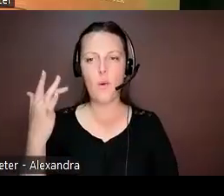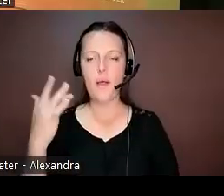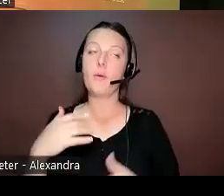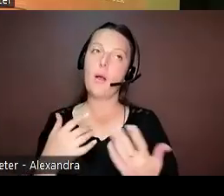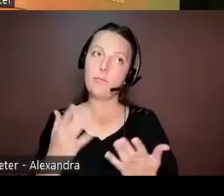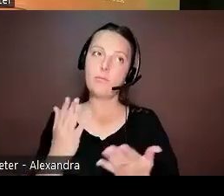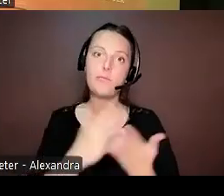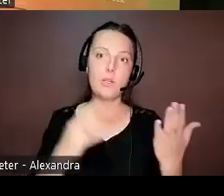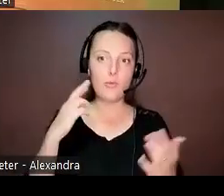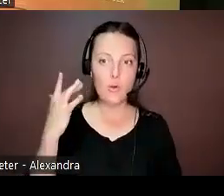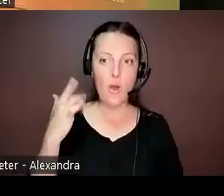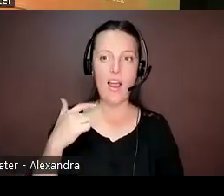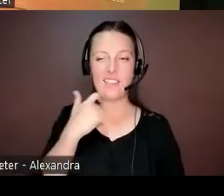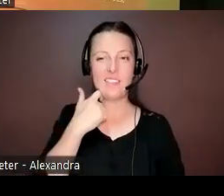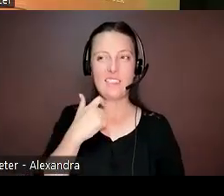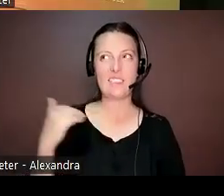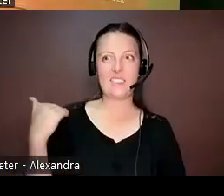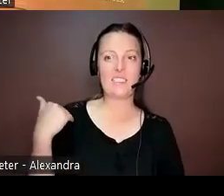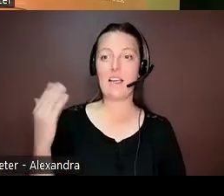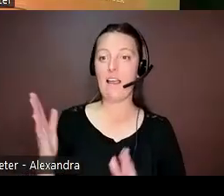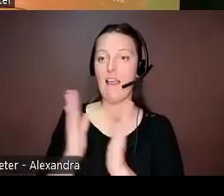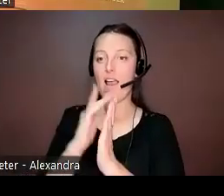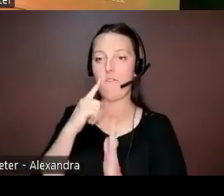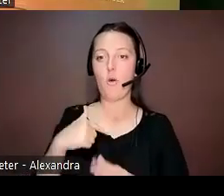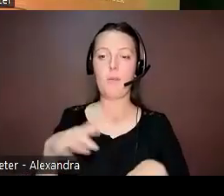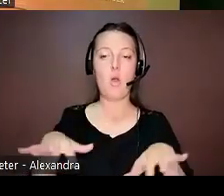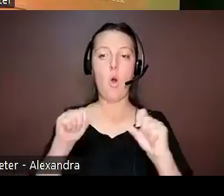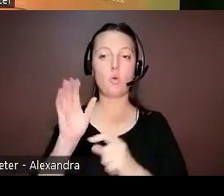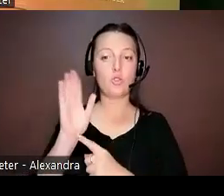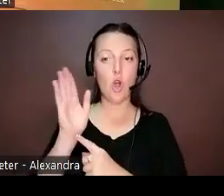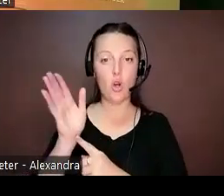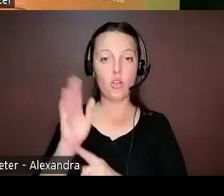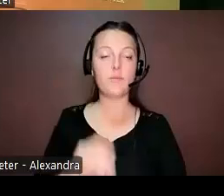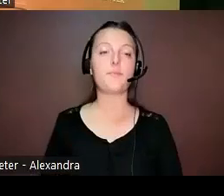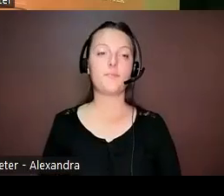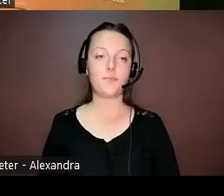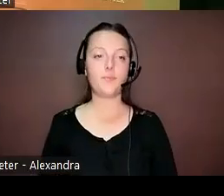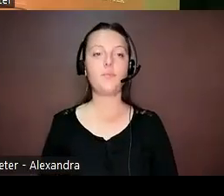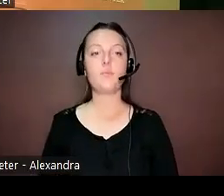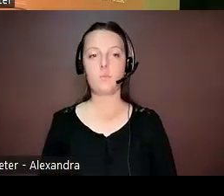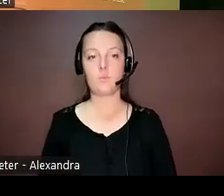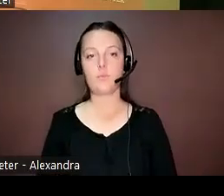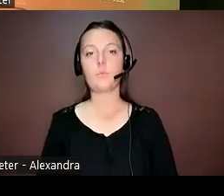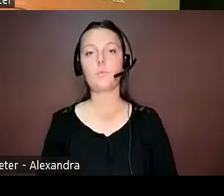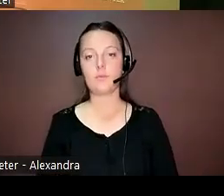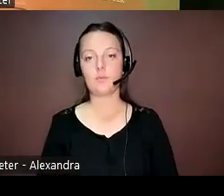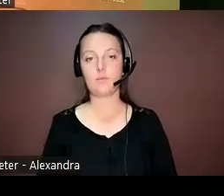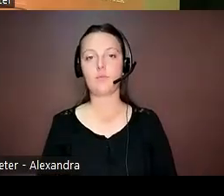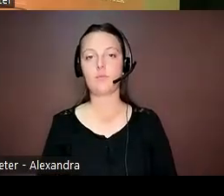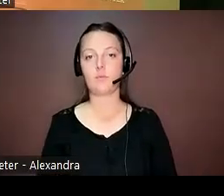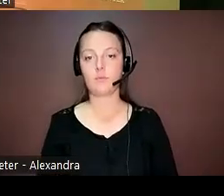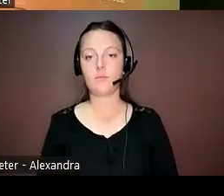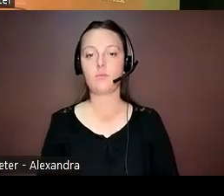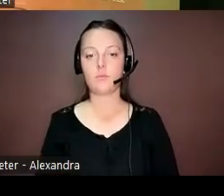talk for American Neuropsychiatric Association, and Academy of Consultation Liaison Psychiatry.